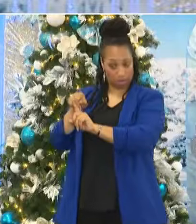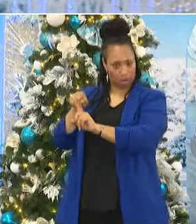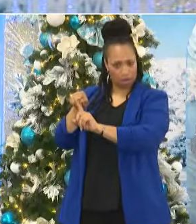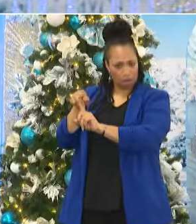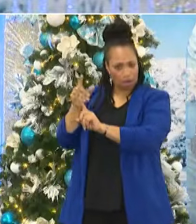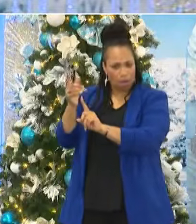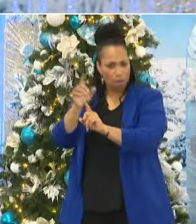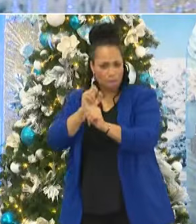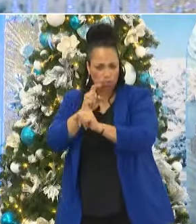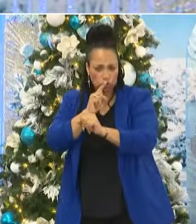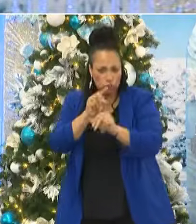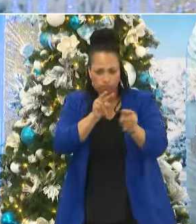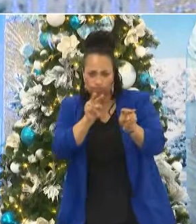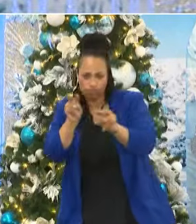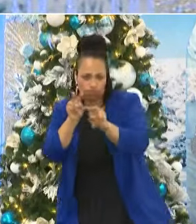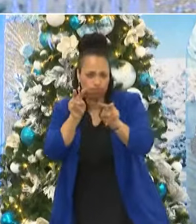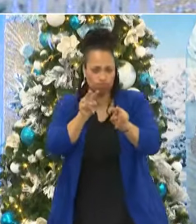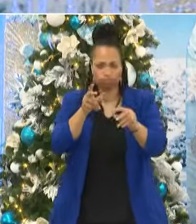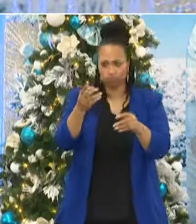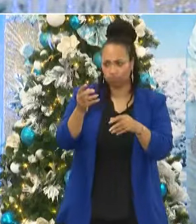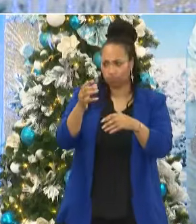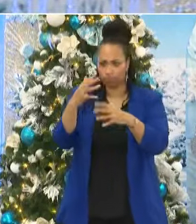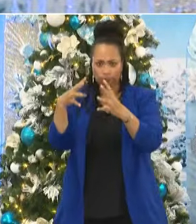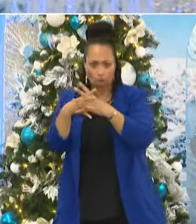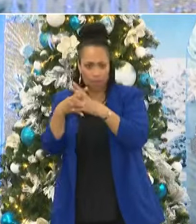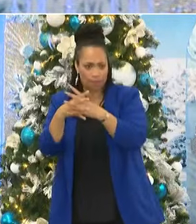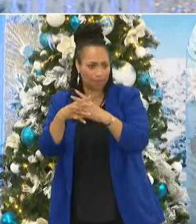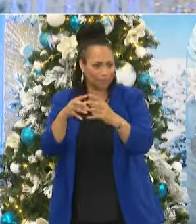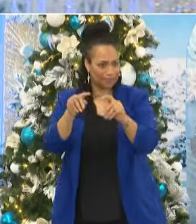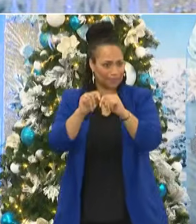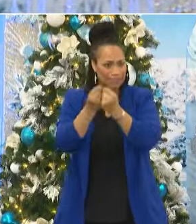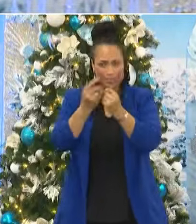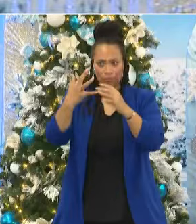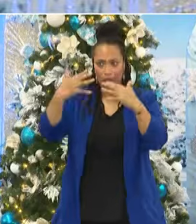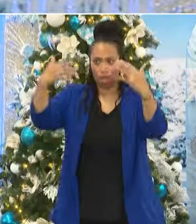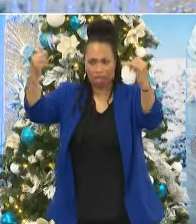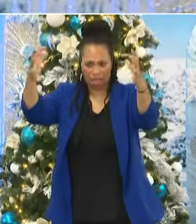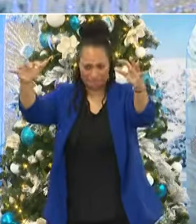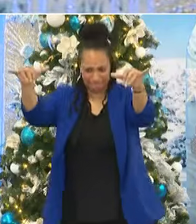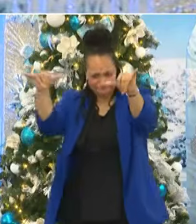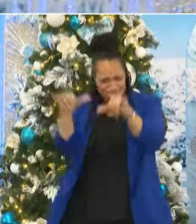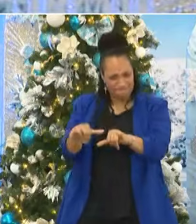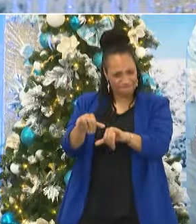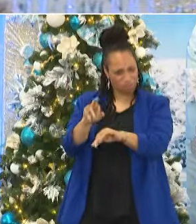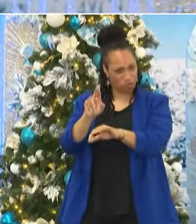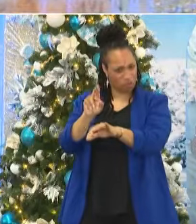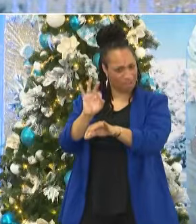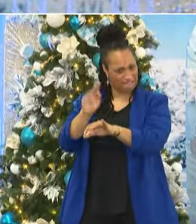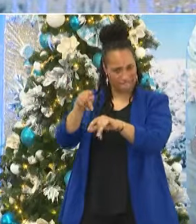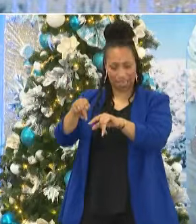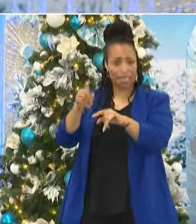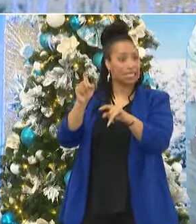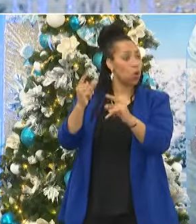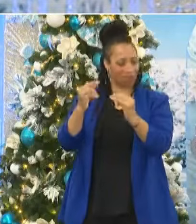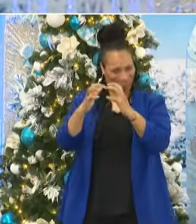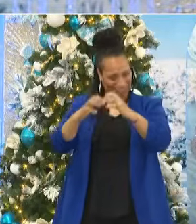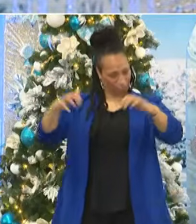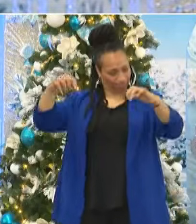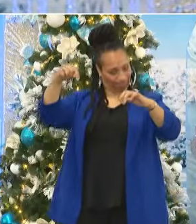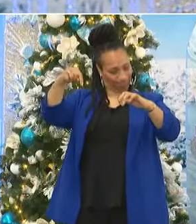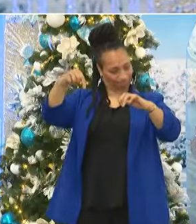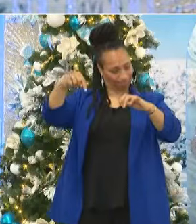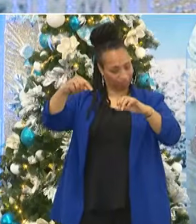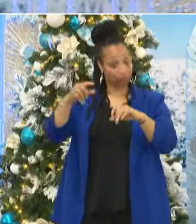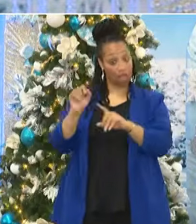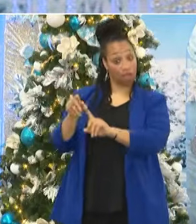to get RFK and make sure we build a world-class stadium. So with almost 11 years